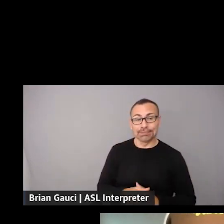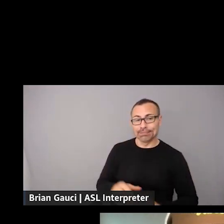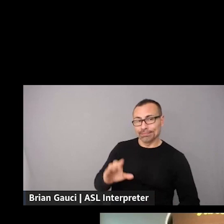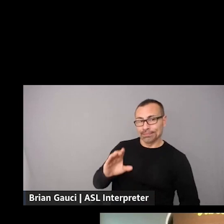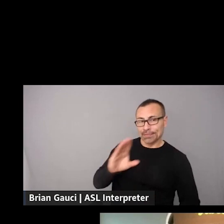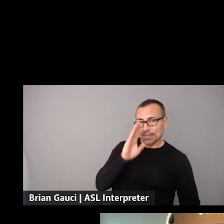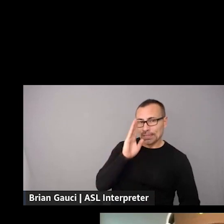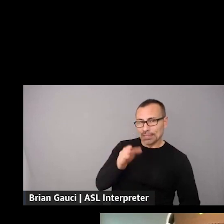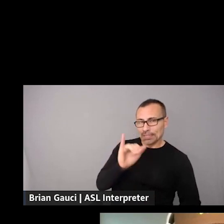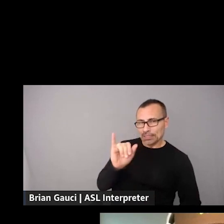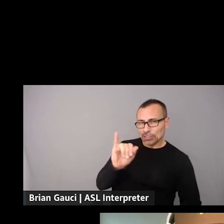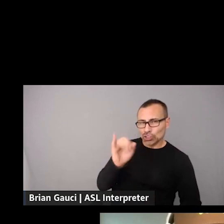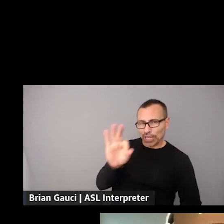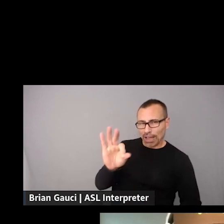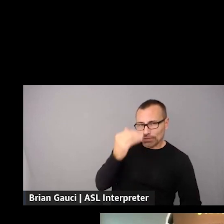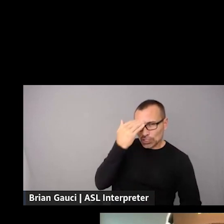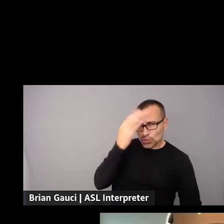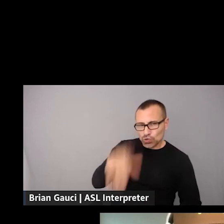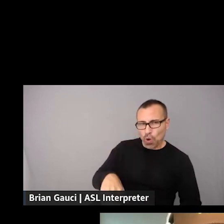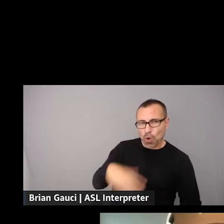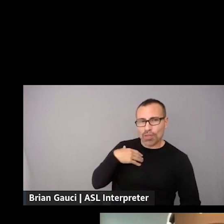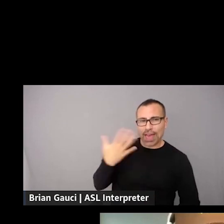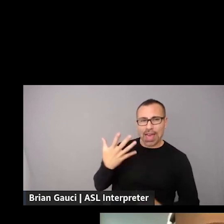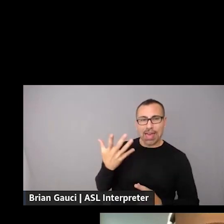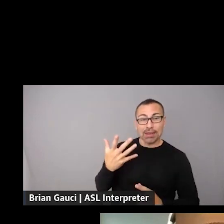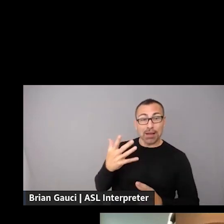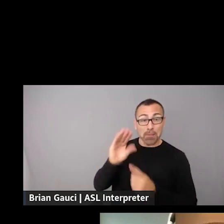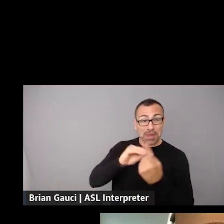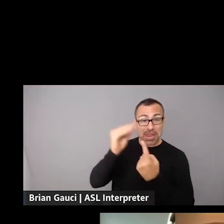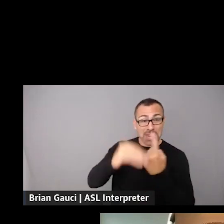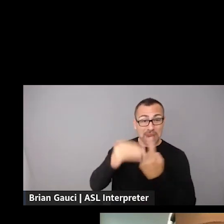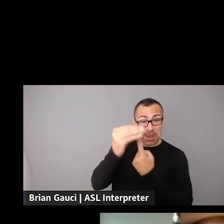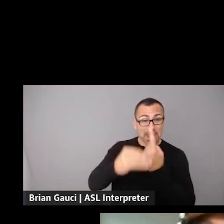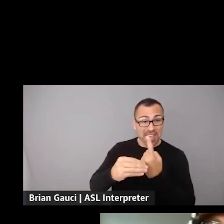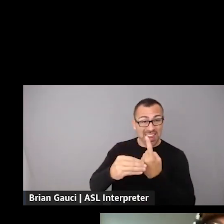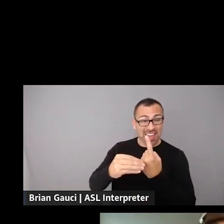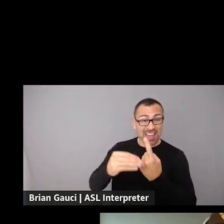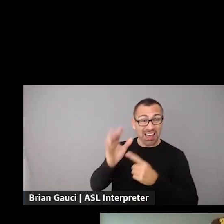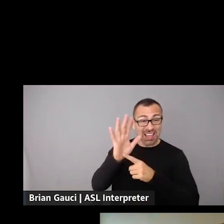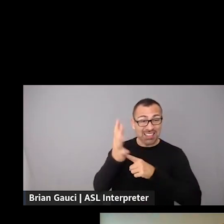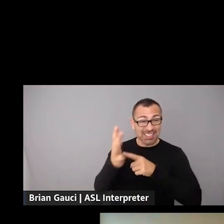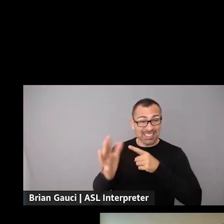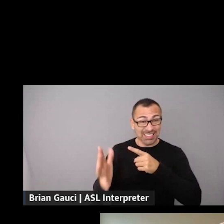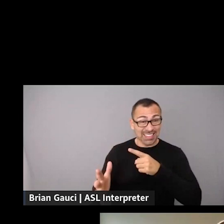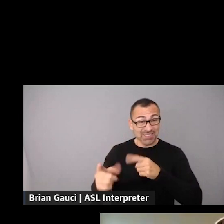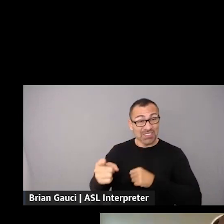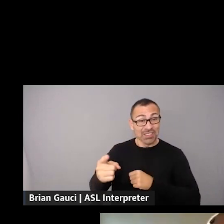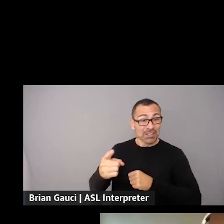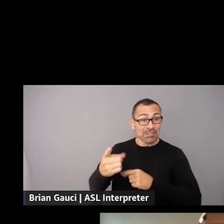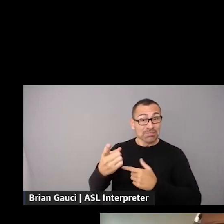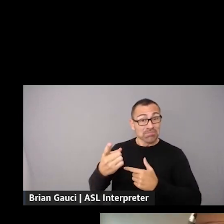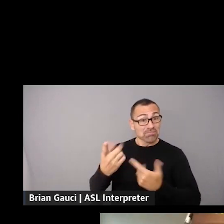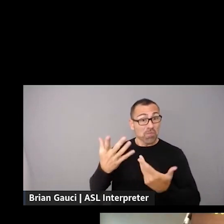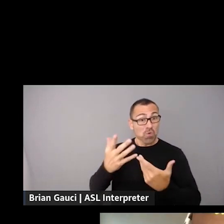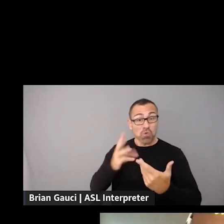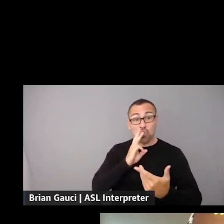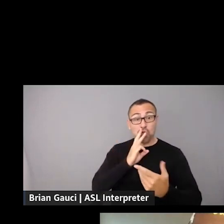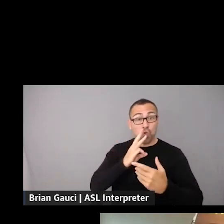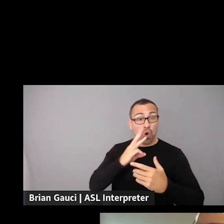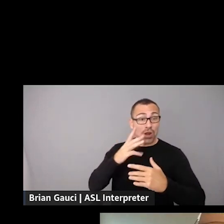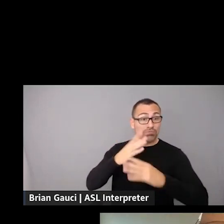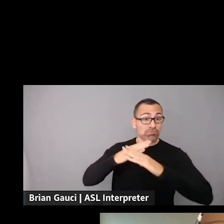banana leaf is waterproof? So that could protect you against a data lake, I suppose. But anyway, I did not know that. Random fact